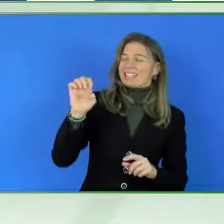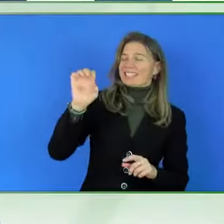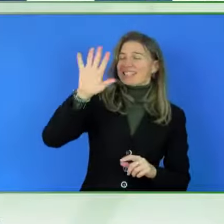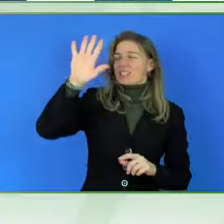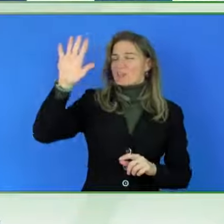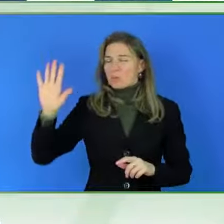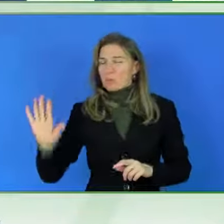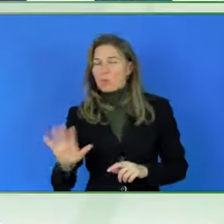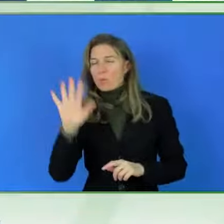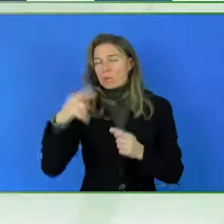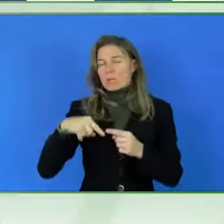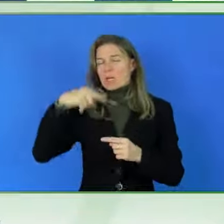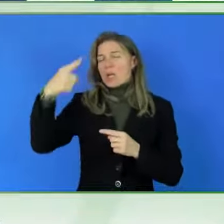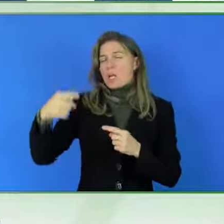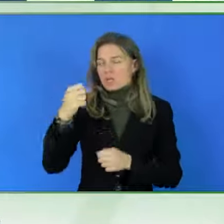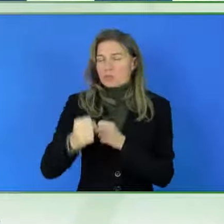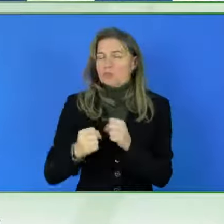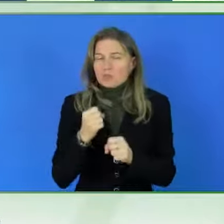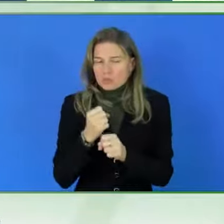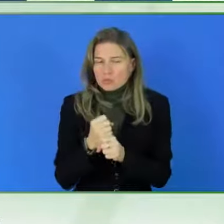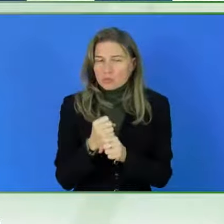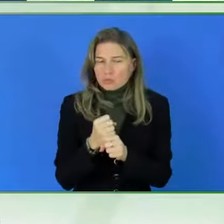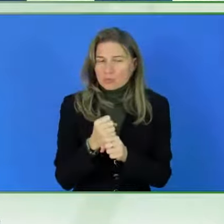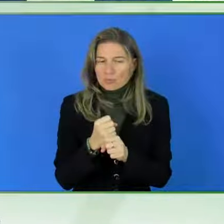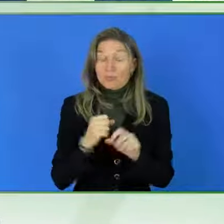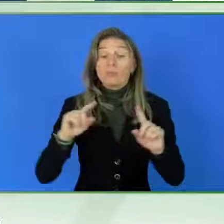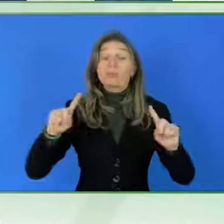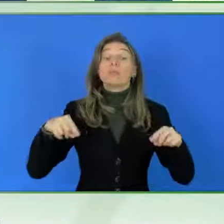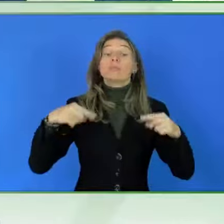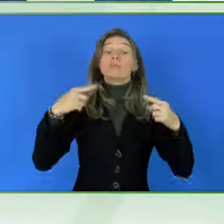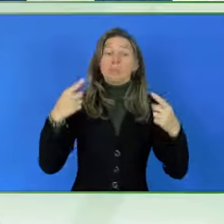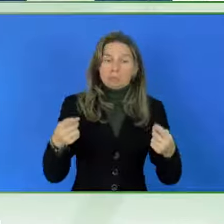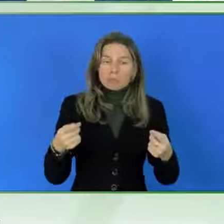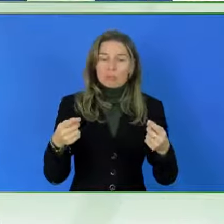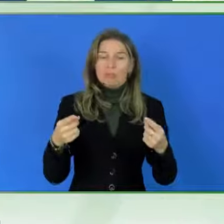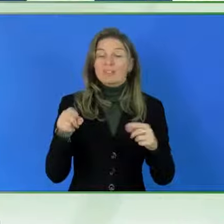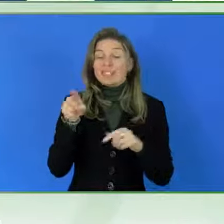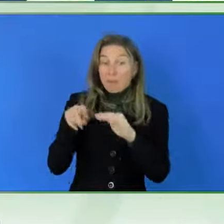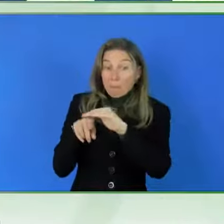So we'll be available on several different lines on that metro